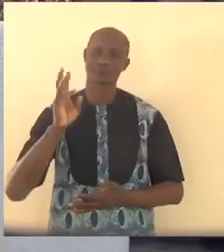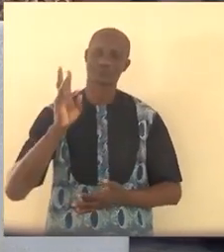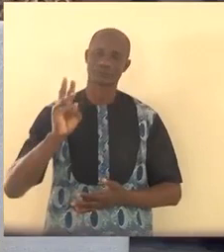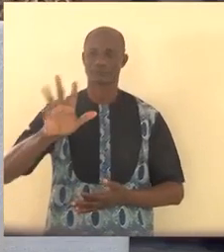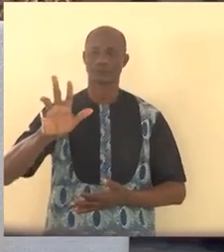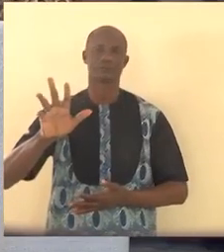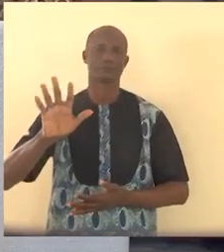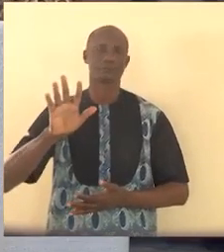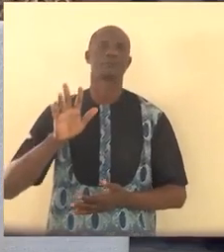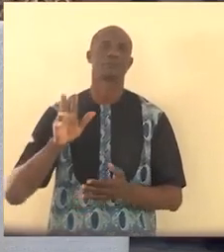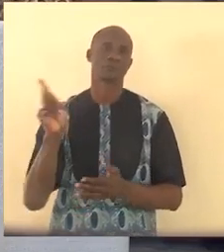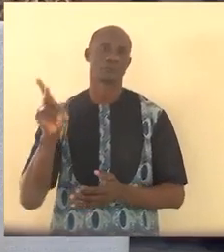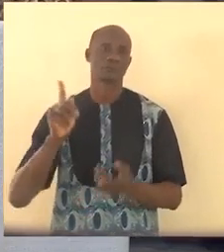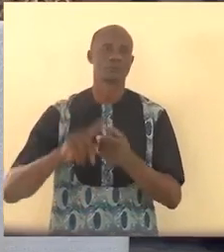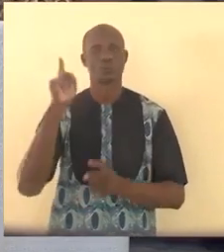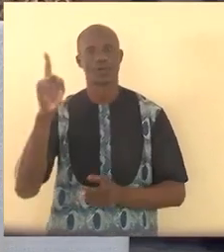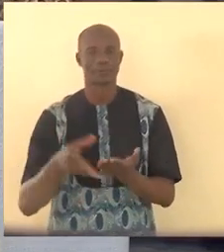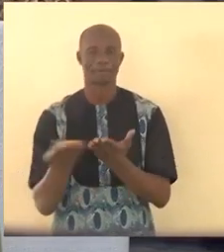65 kobo to $1.